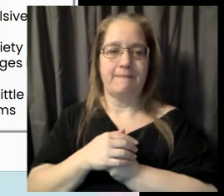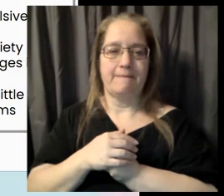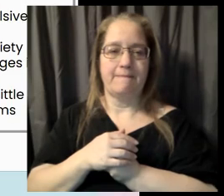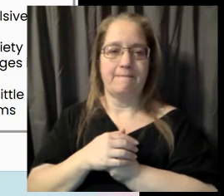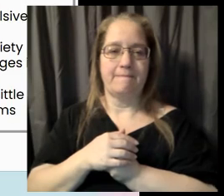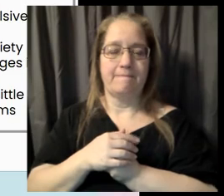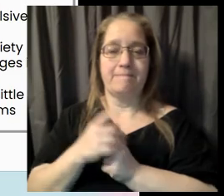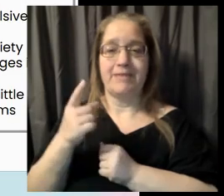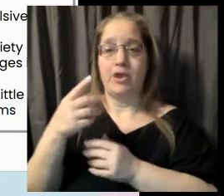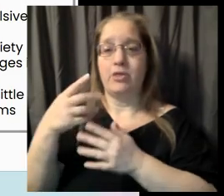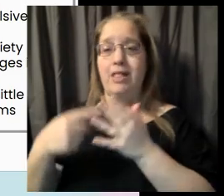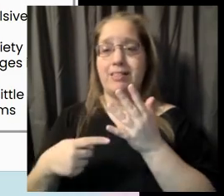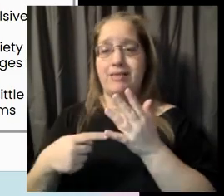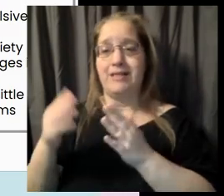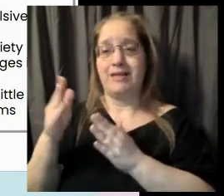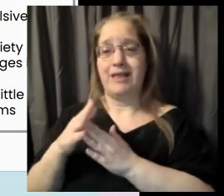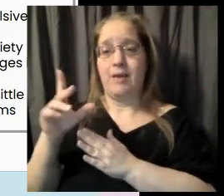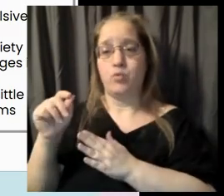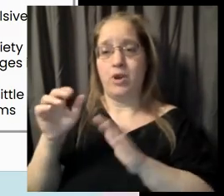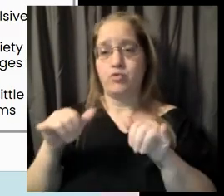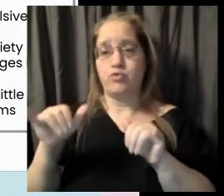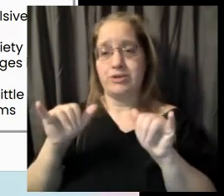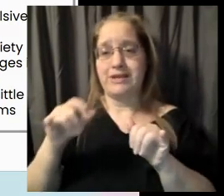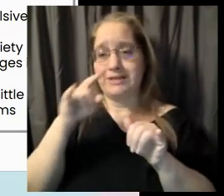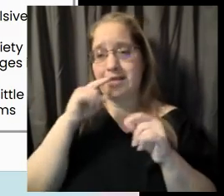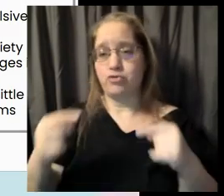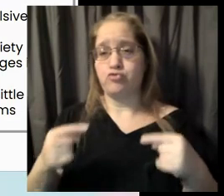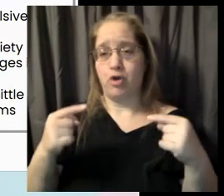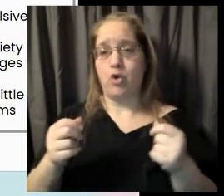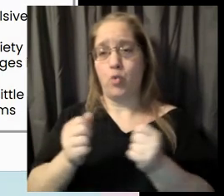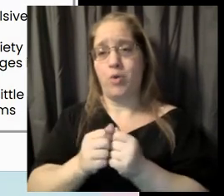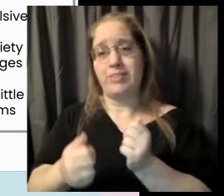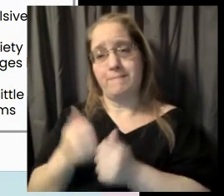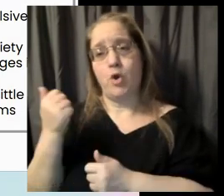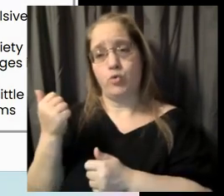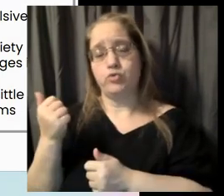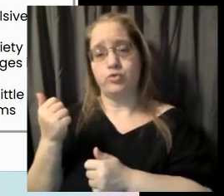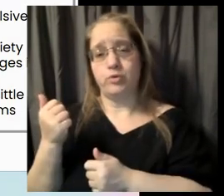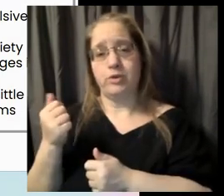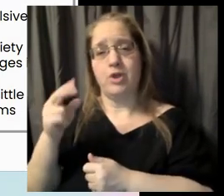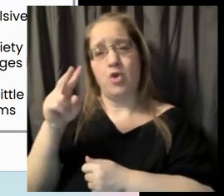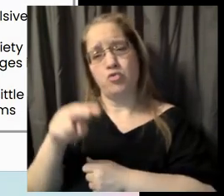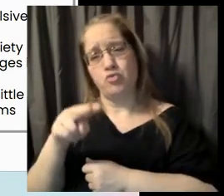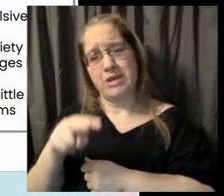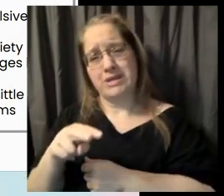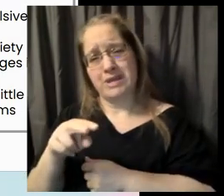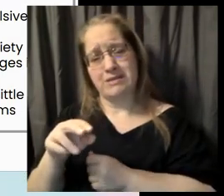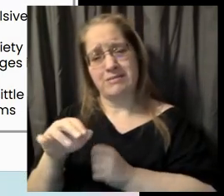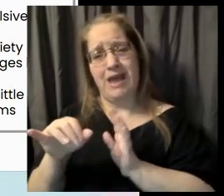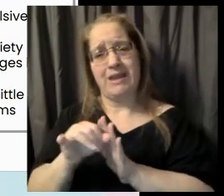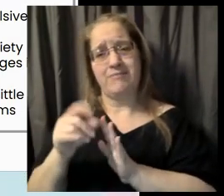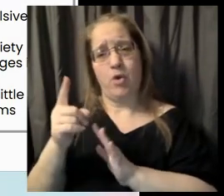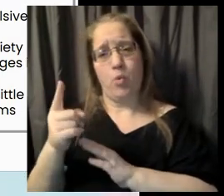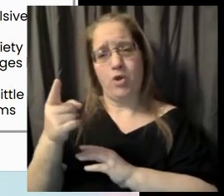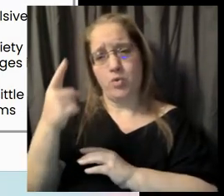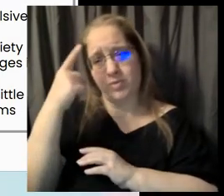Here's a list of top 20 routines children struggle with the most. Just kind of read through it, identify one routine you believe your